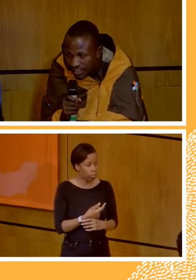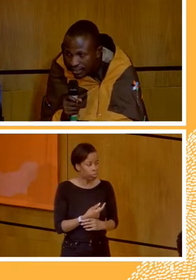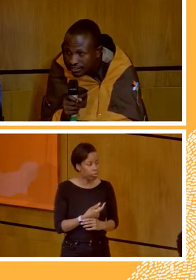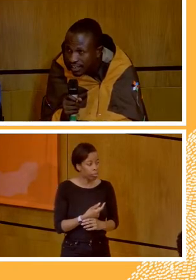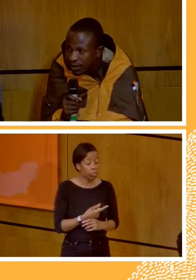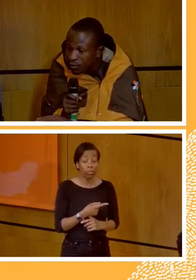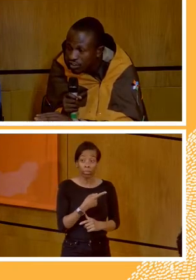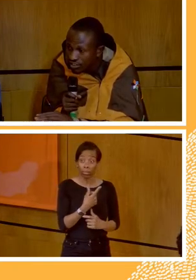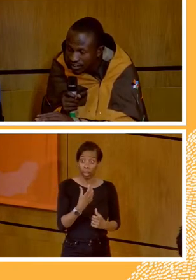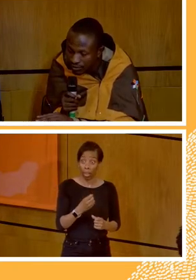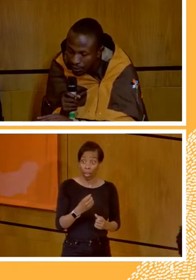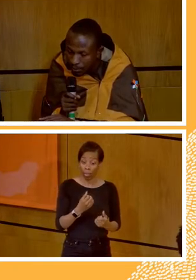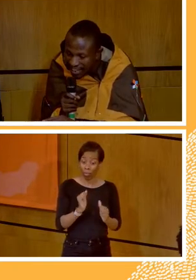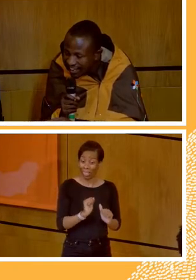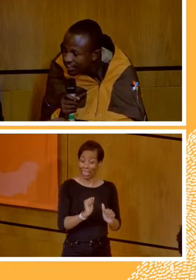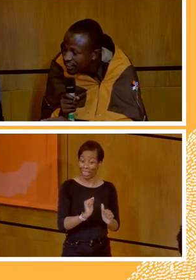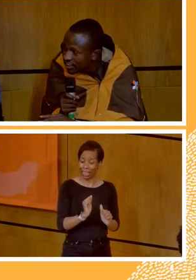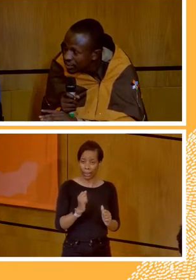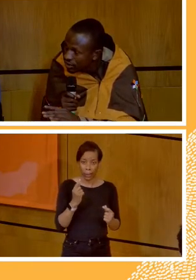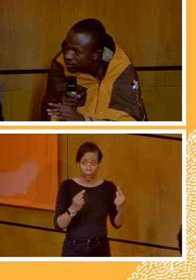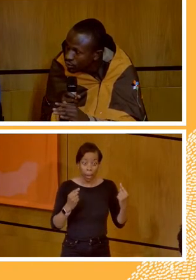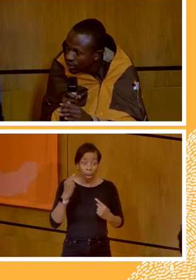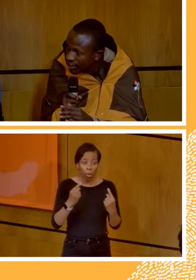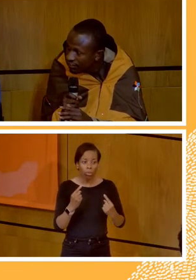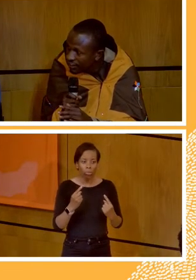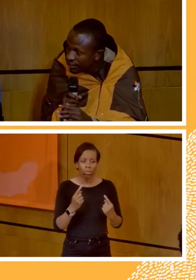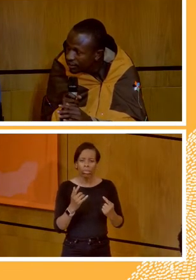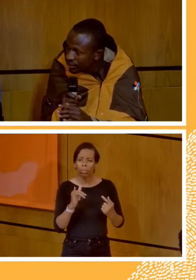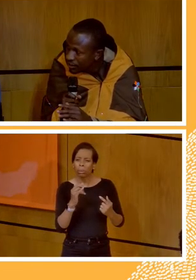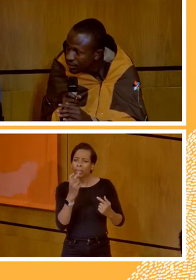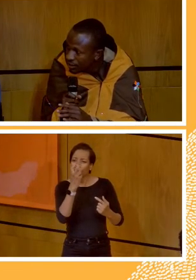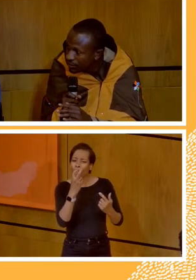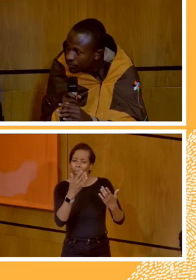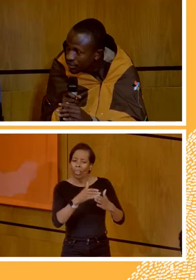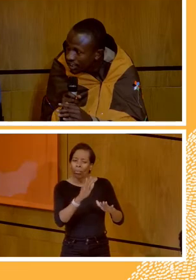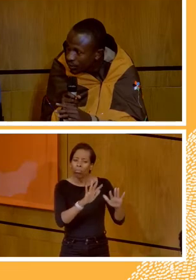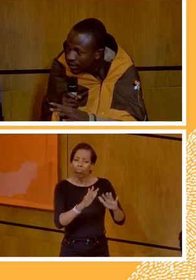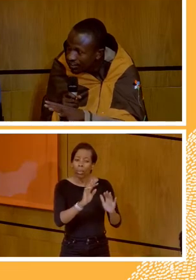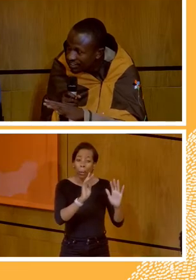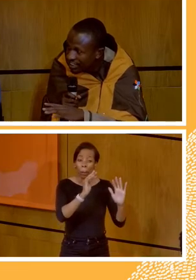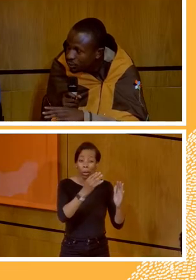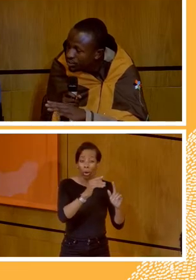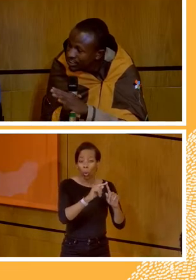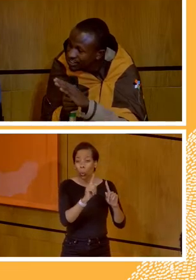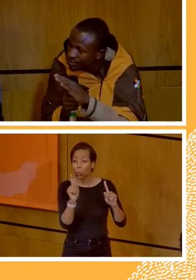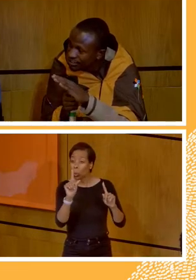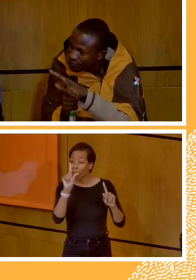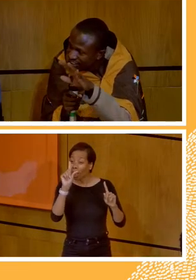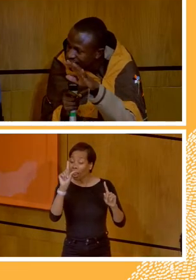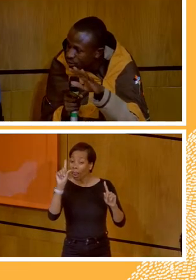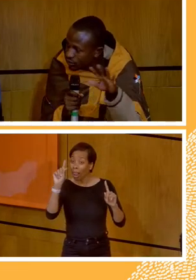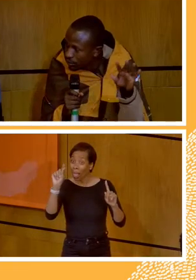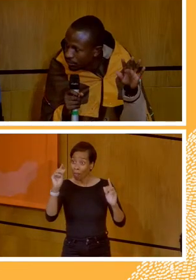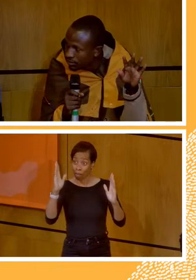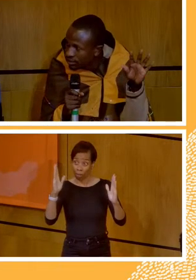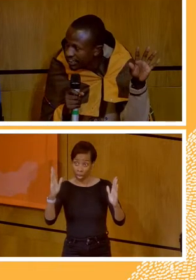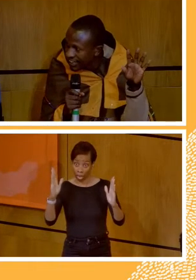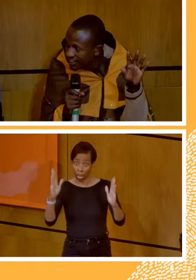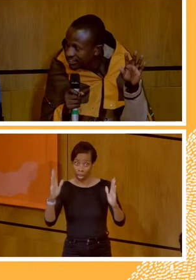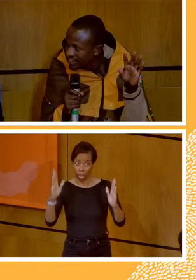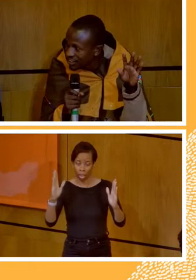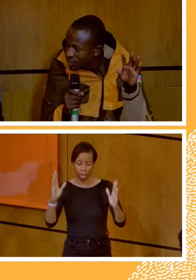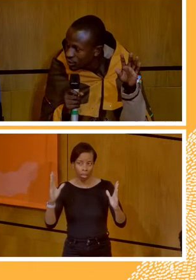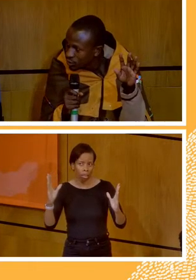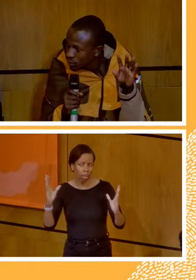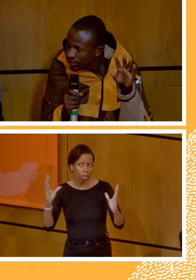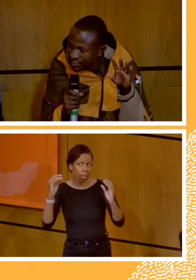the evening, it's around from 9 to 11, around our center, you hear different sound from